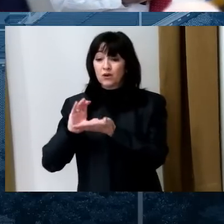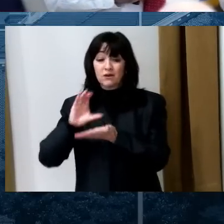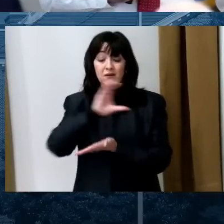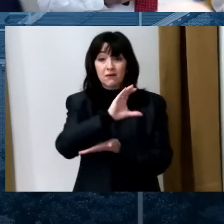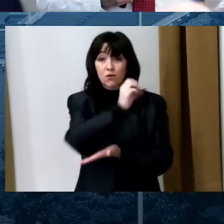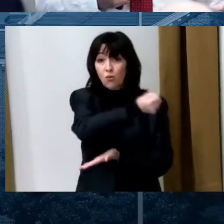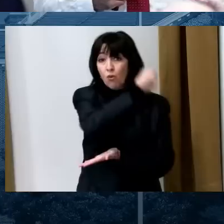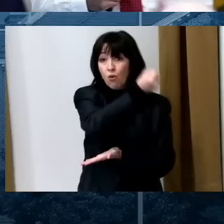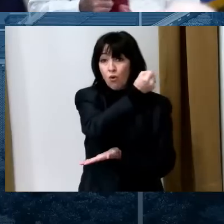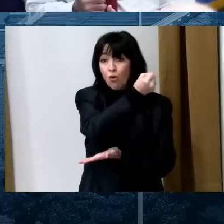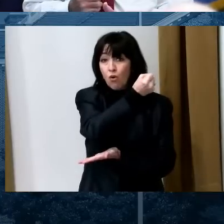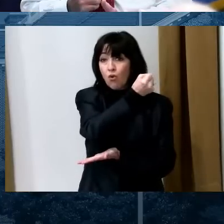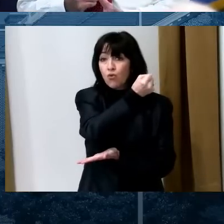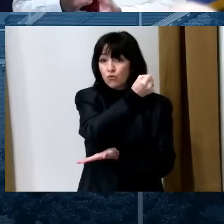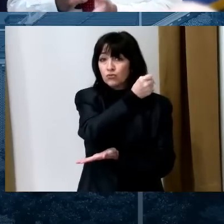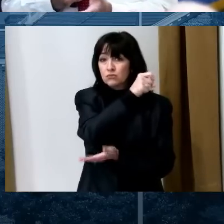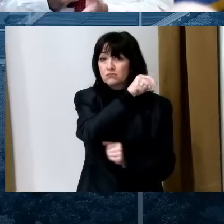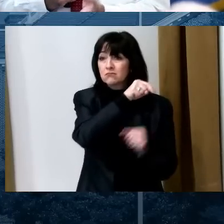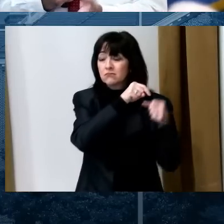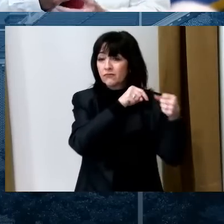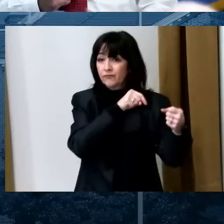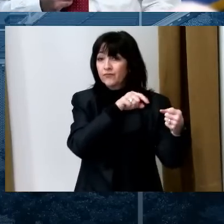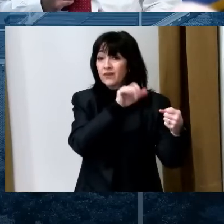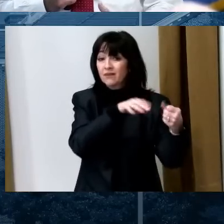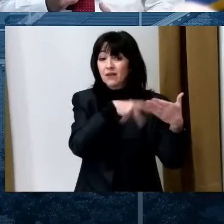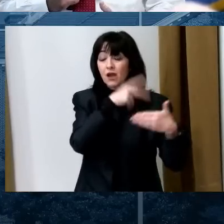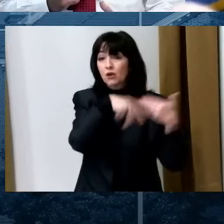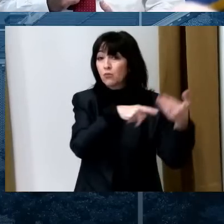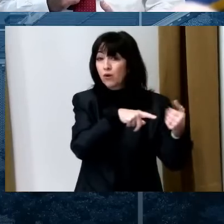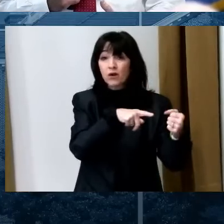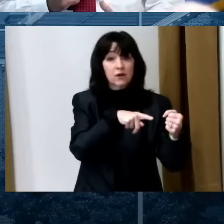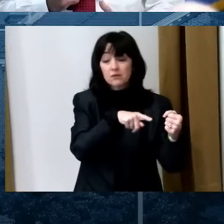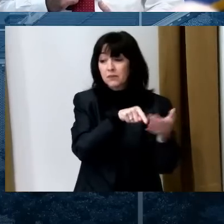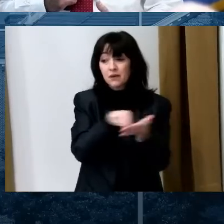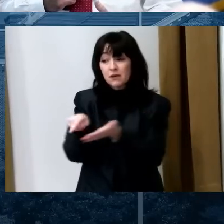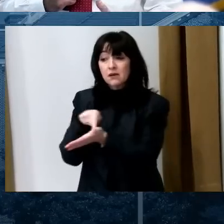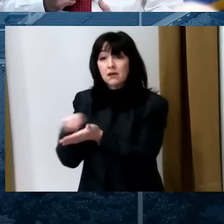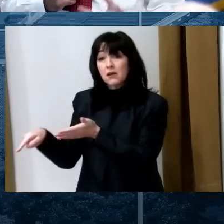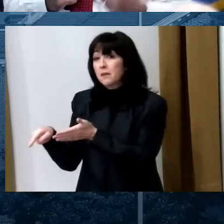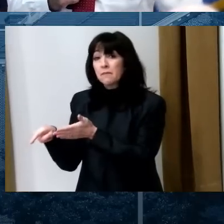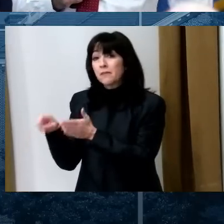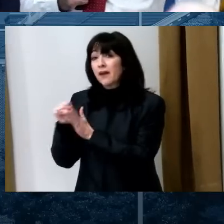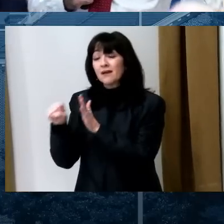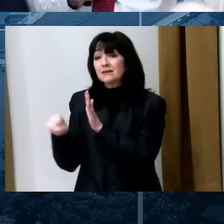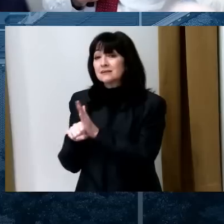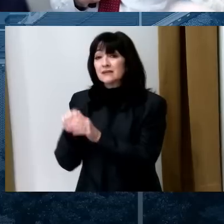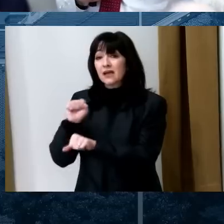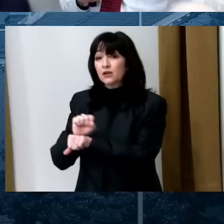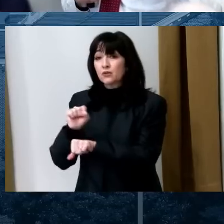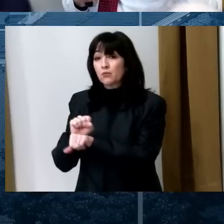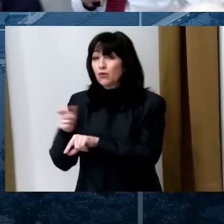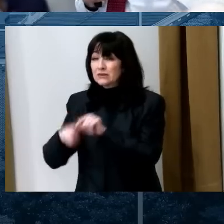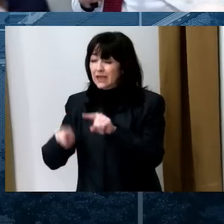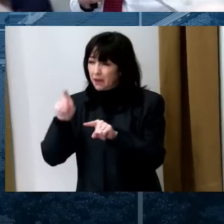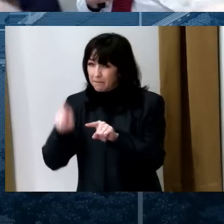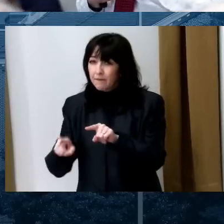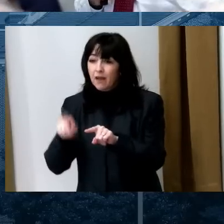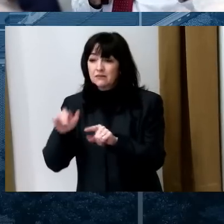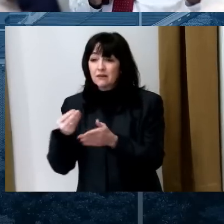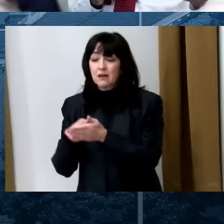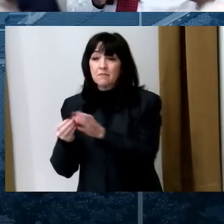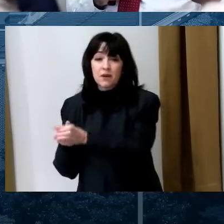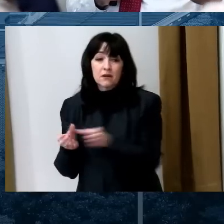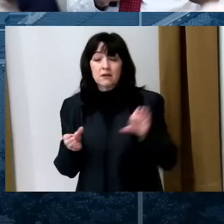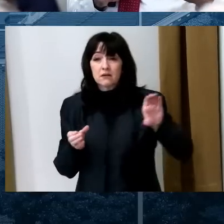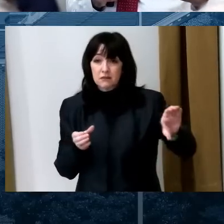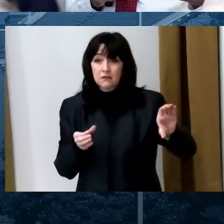to healthcare are dollars that can't go into their paychecks of our state employees. And it's something to just think about, something that I think about. Same